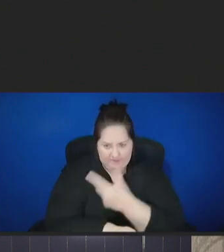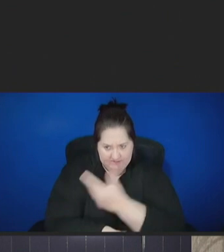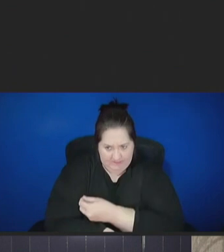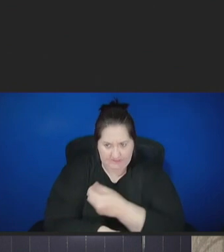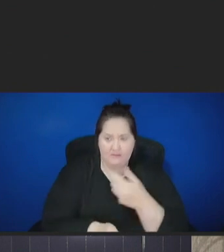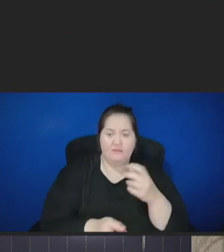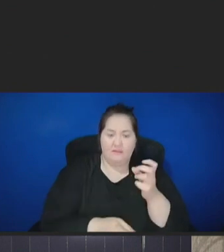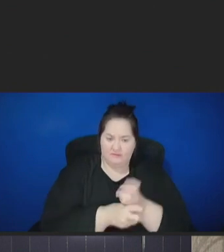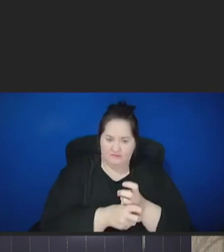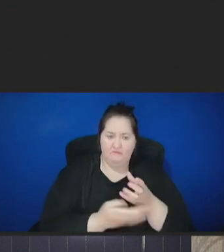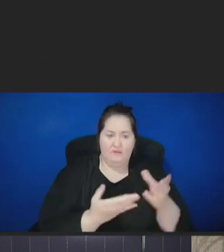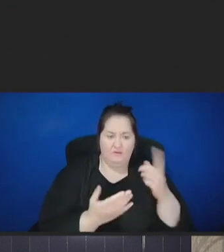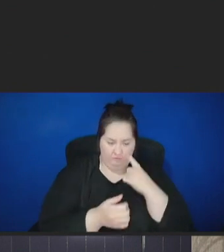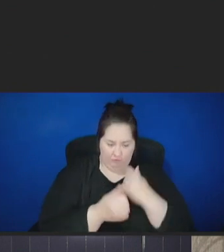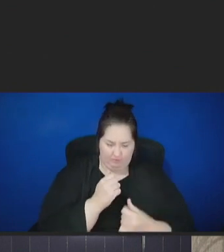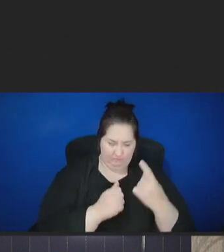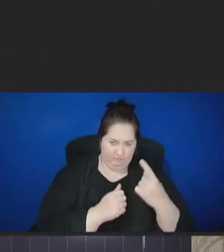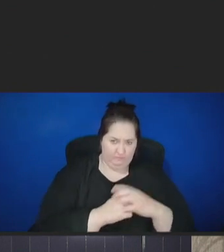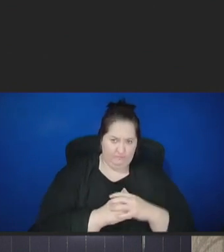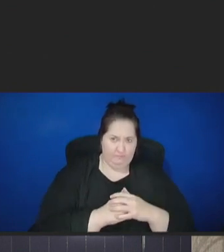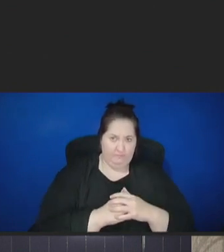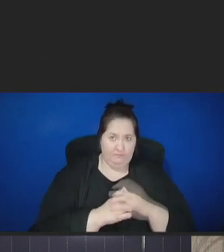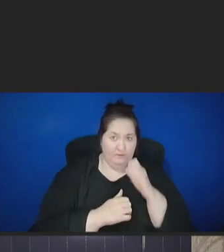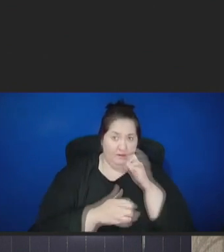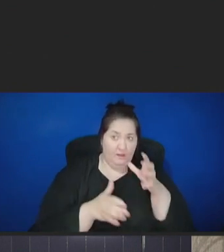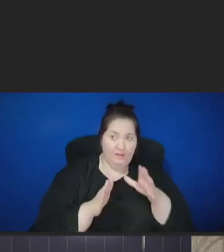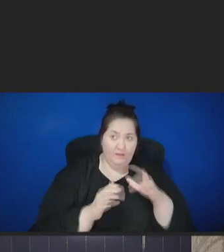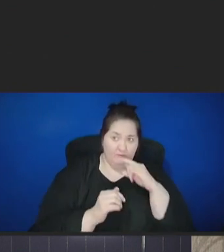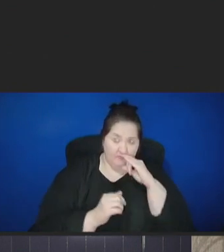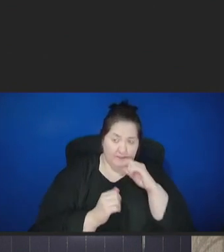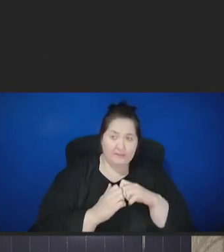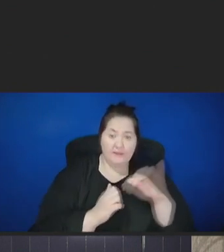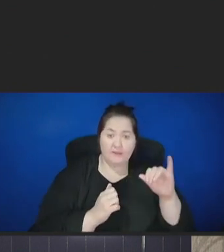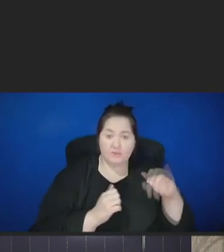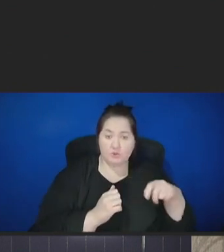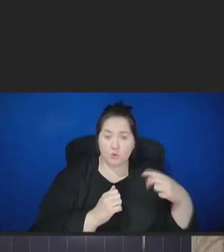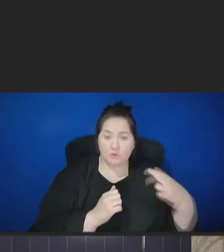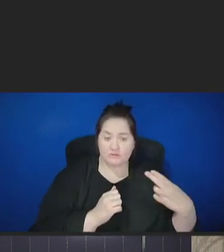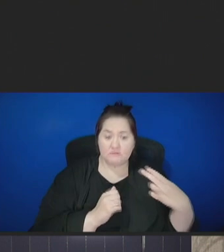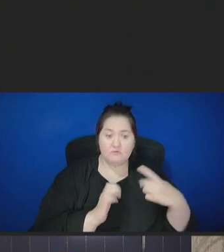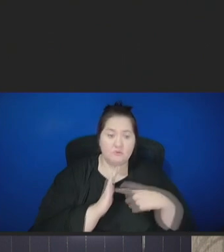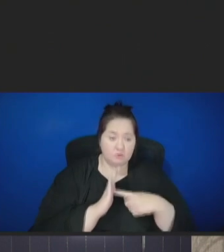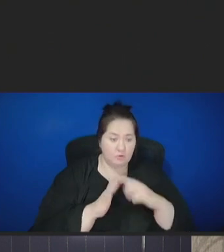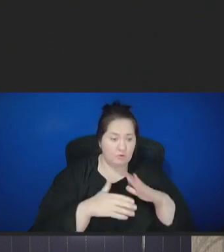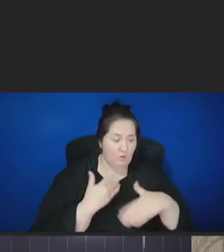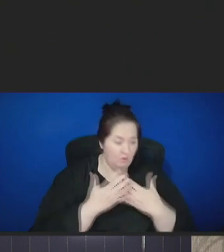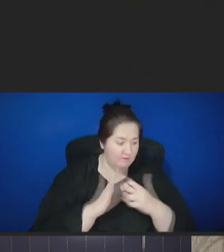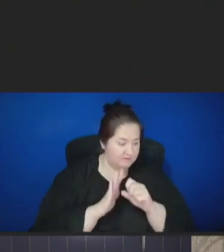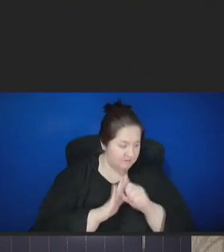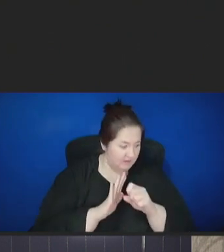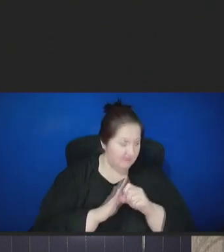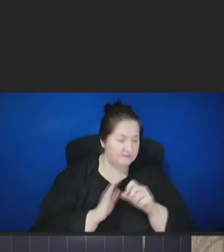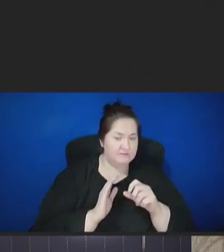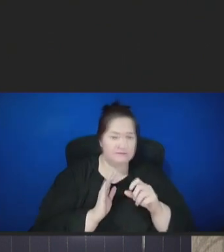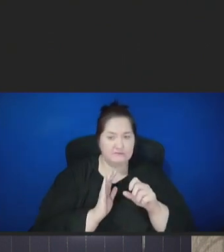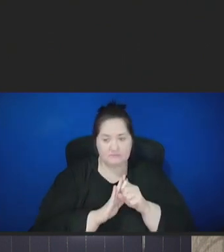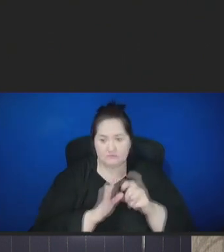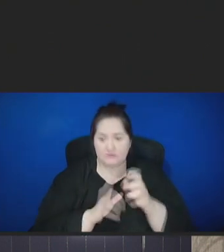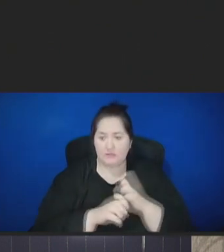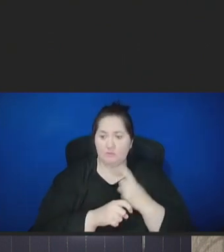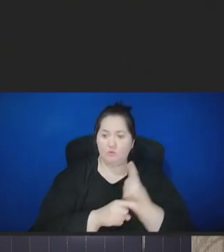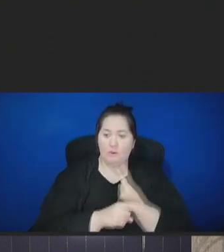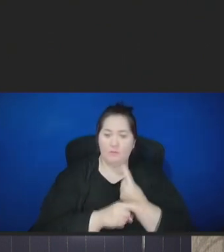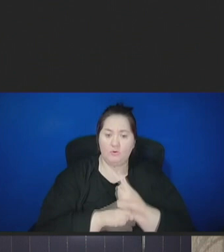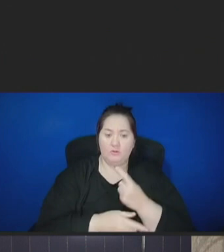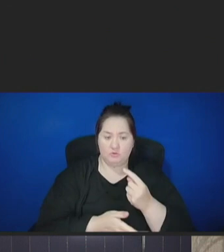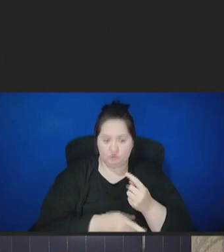is a tough thing for everybody. And it doesn't allow for a kid like Joseph, who is showing all these signs and symptoms, to get properly